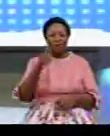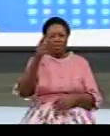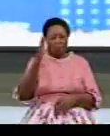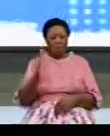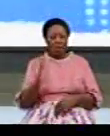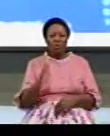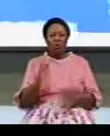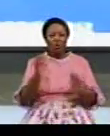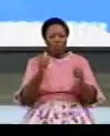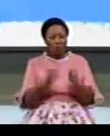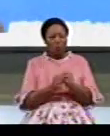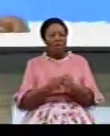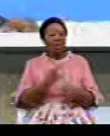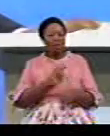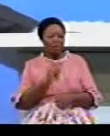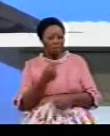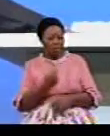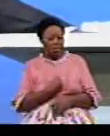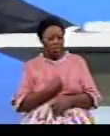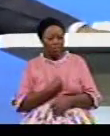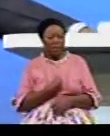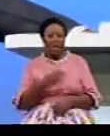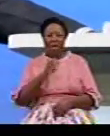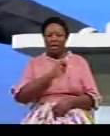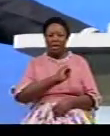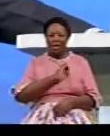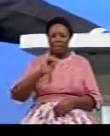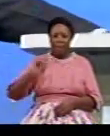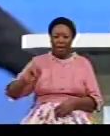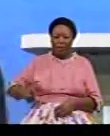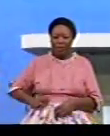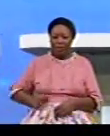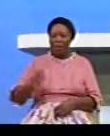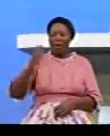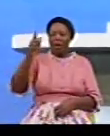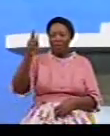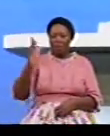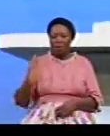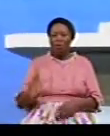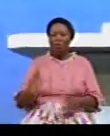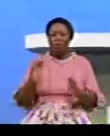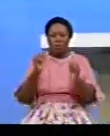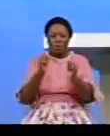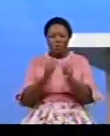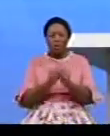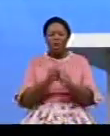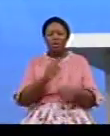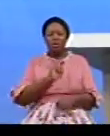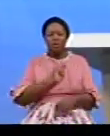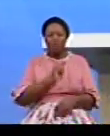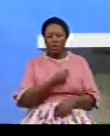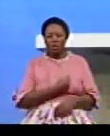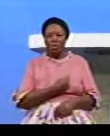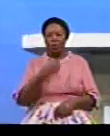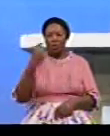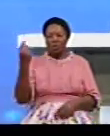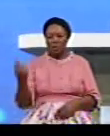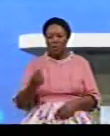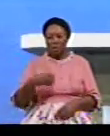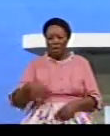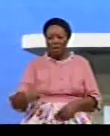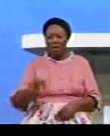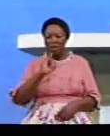blot out all my transgression. And there are people that do not understand that even in the Old Testament, the Lord blotted